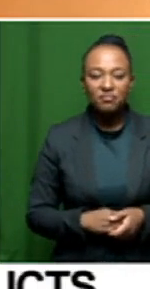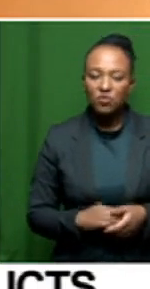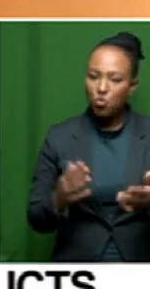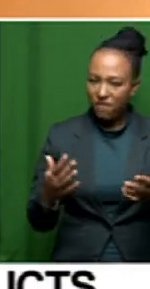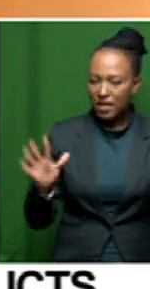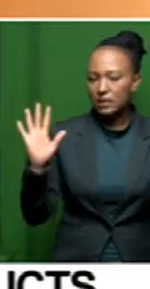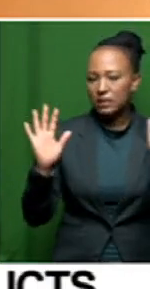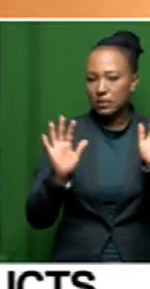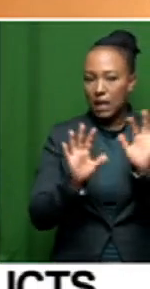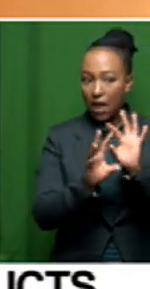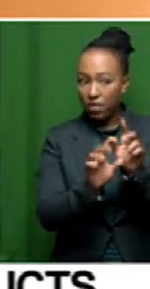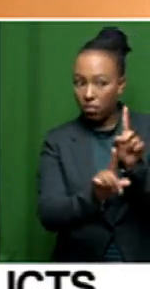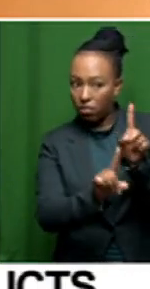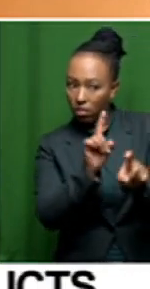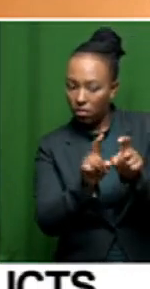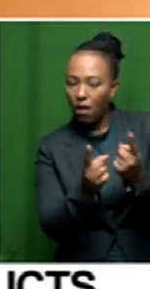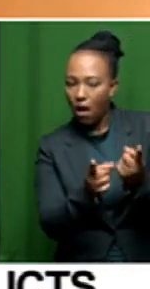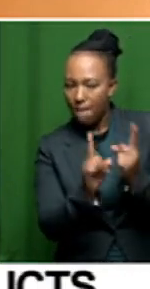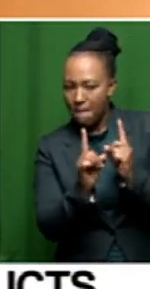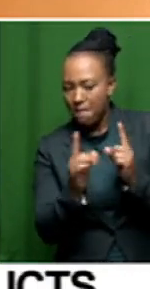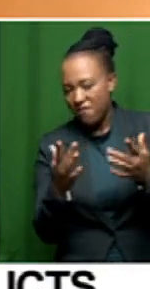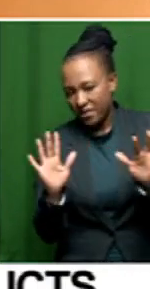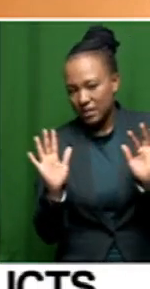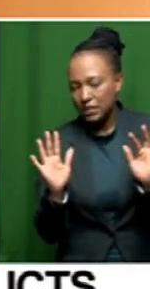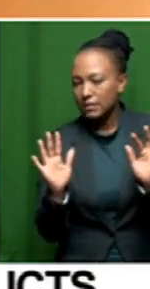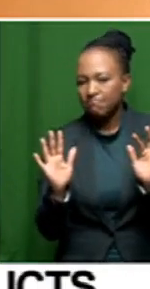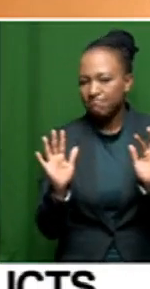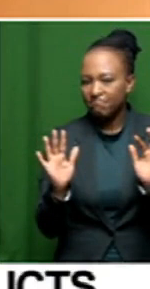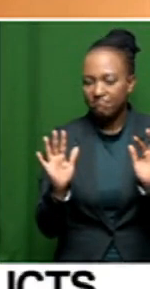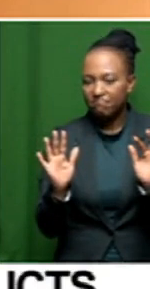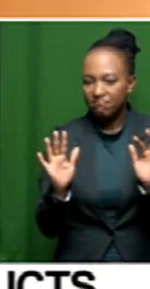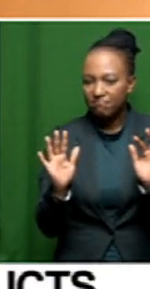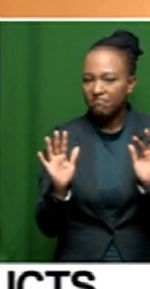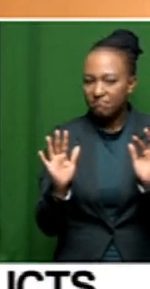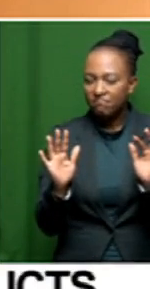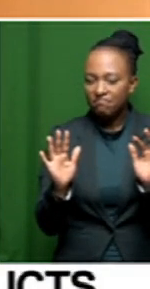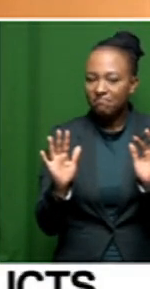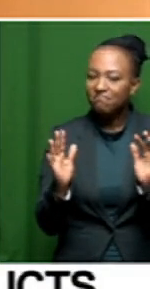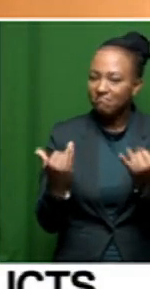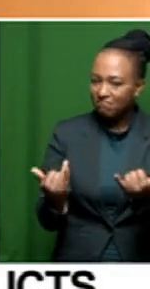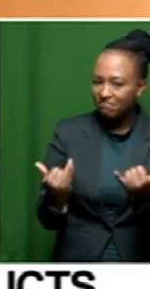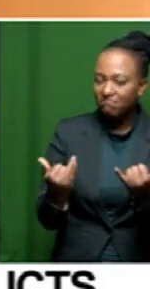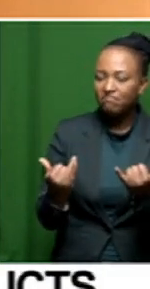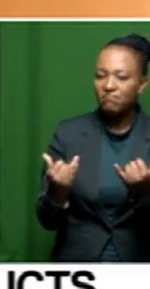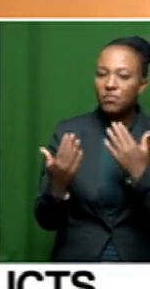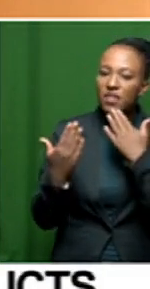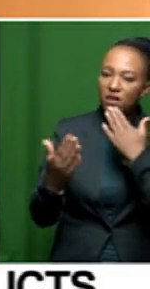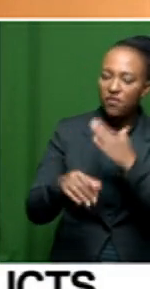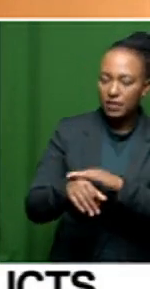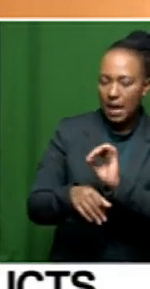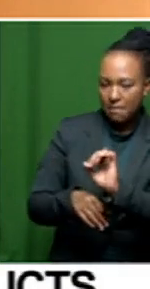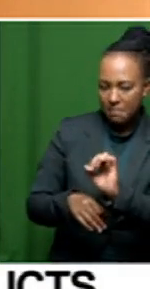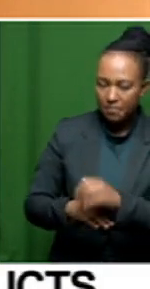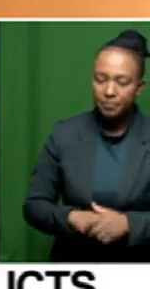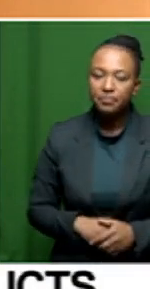have covered everything that we are possibly able to cover. I don't think we're going to get beyond where we are right now. So, Ms. Ngwenya, I thank you for your time